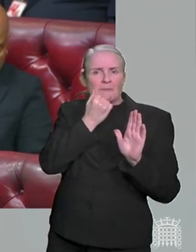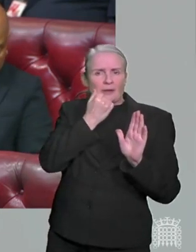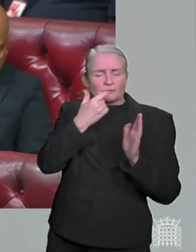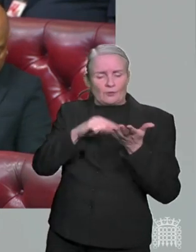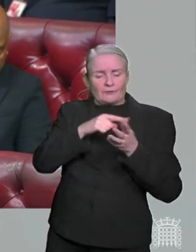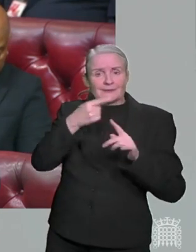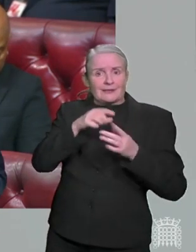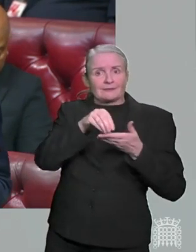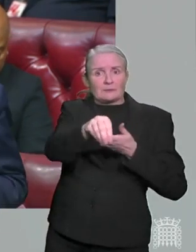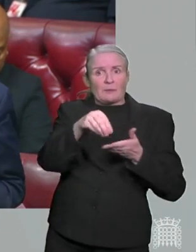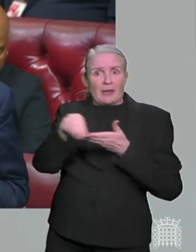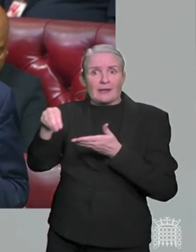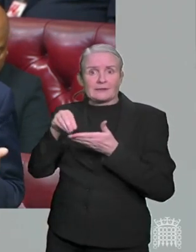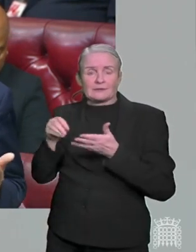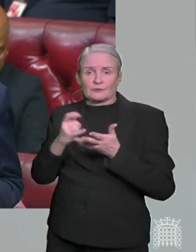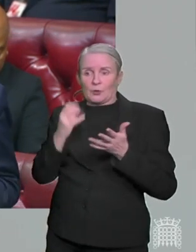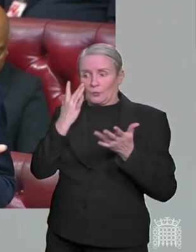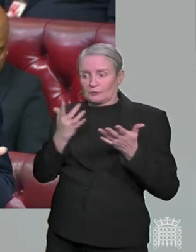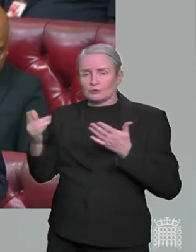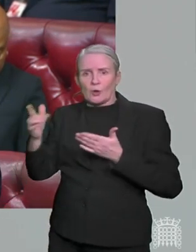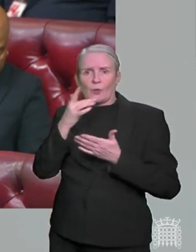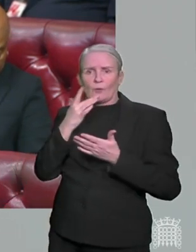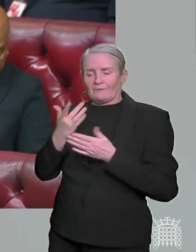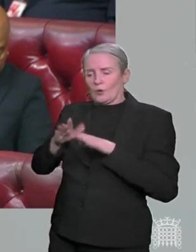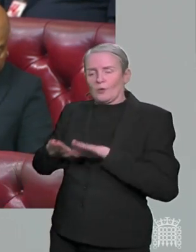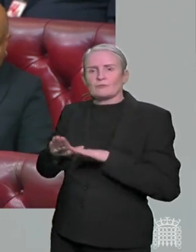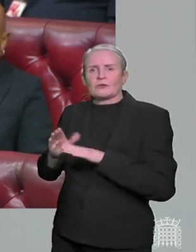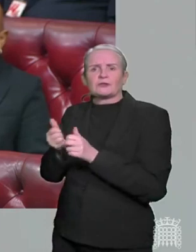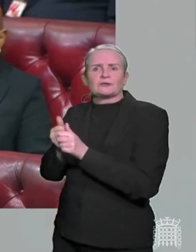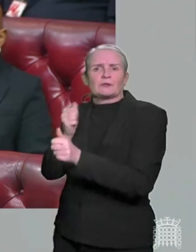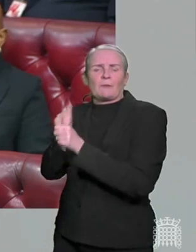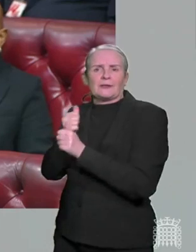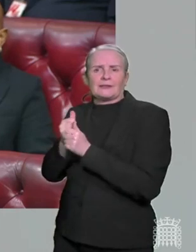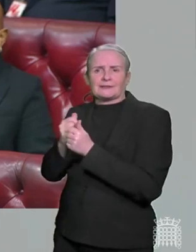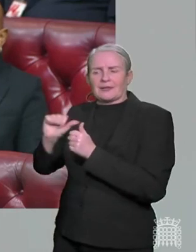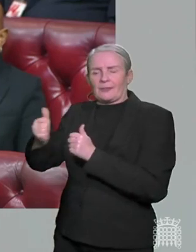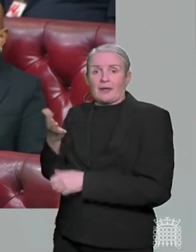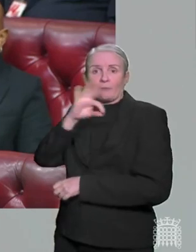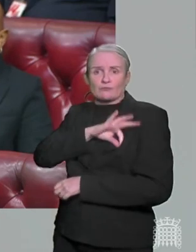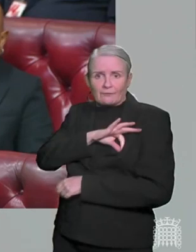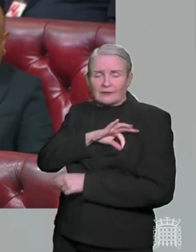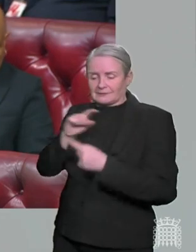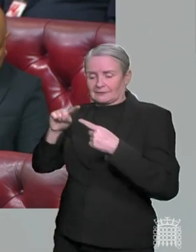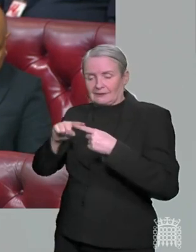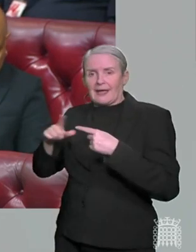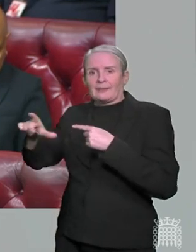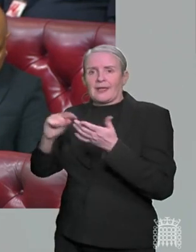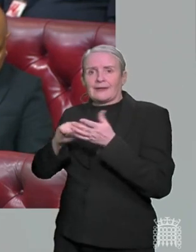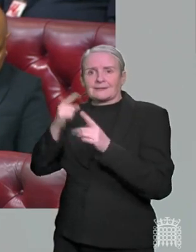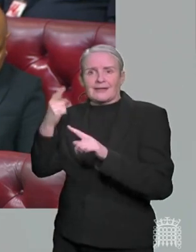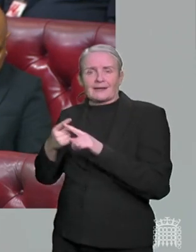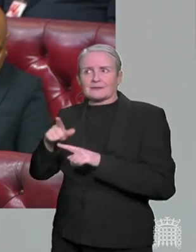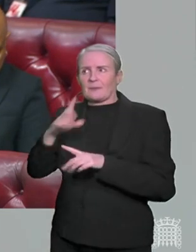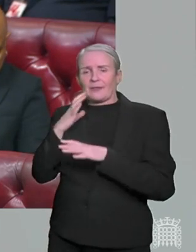the profits shifted by UK companies. But later governments never honoured that commitment. Could he have a word with